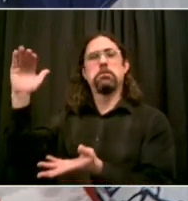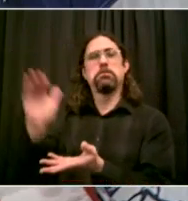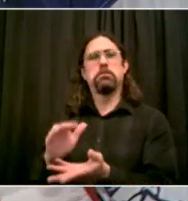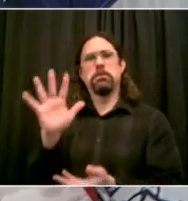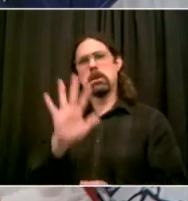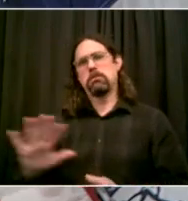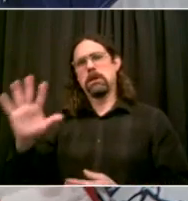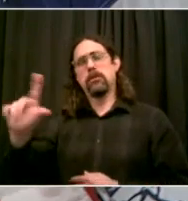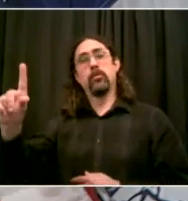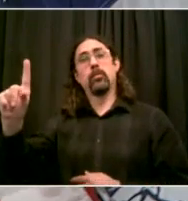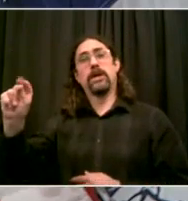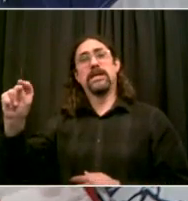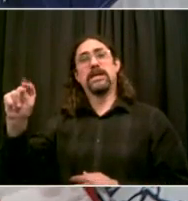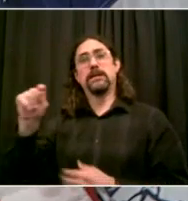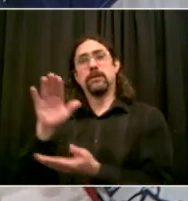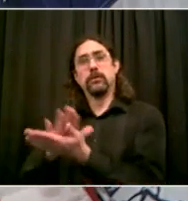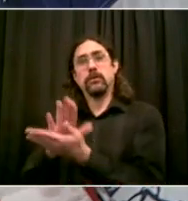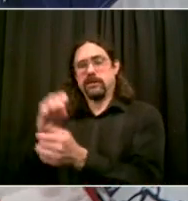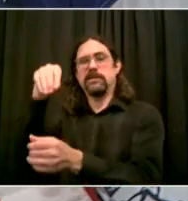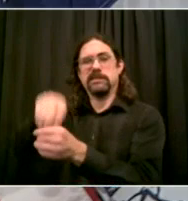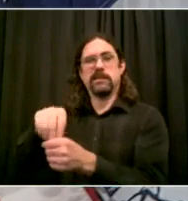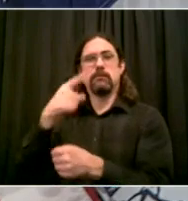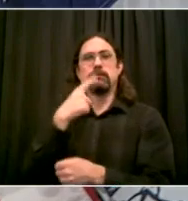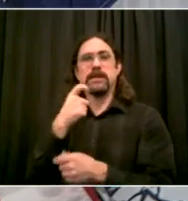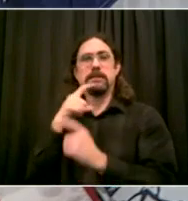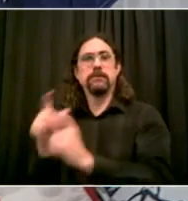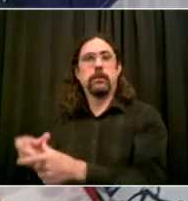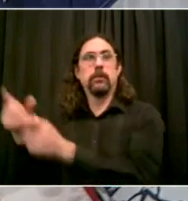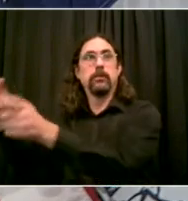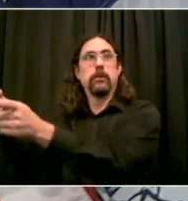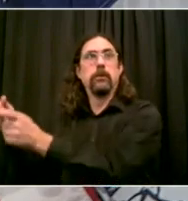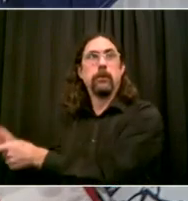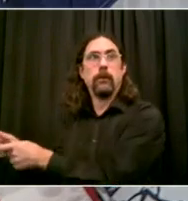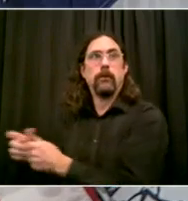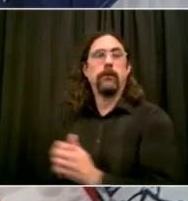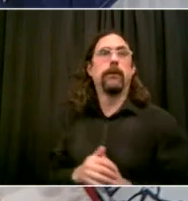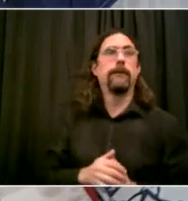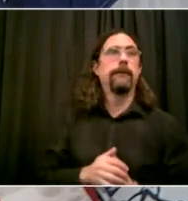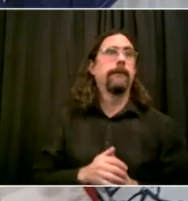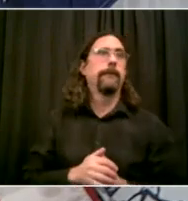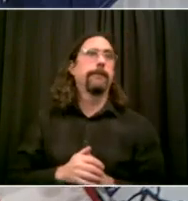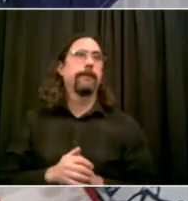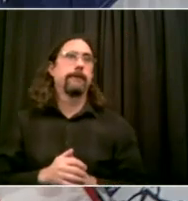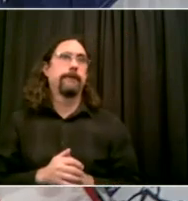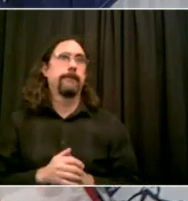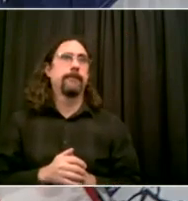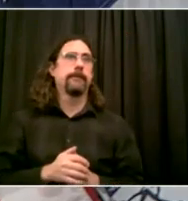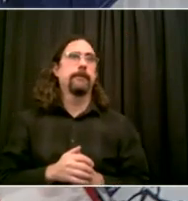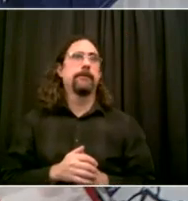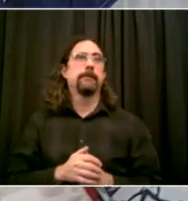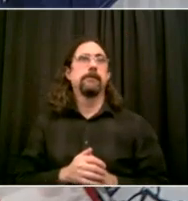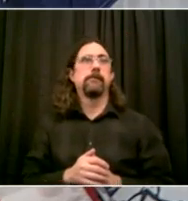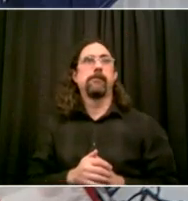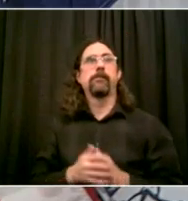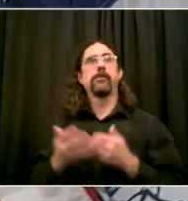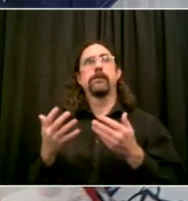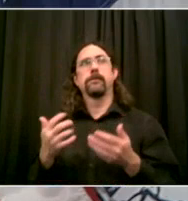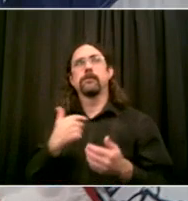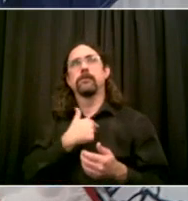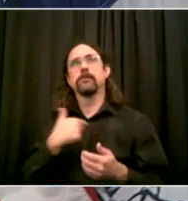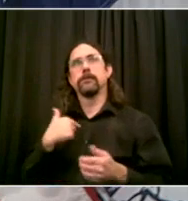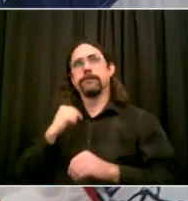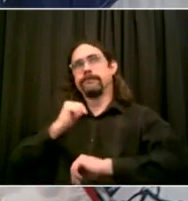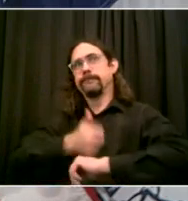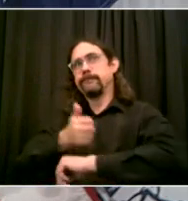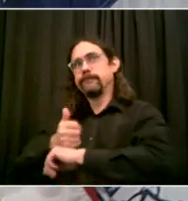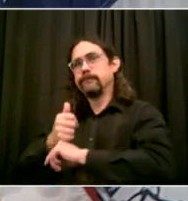takes those areas out of the red zone altogether, at which point we'll reopen those schools. In the areas that have gone from red to yellow,